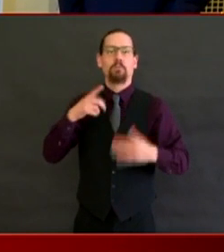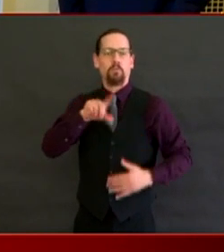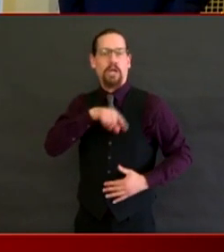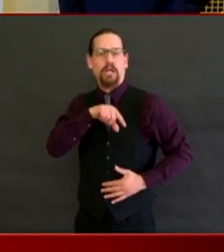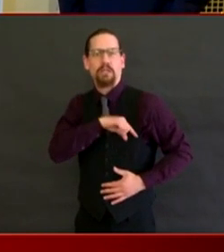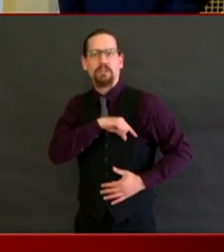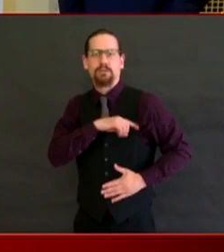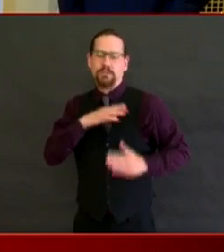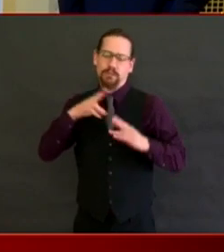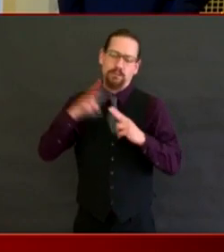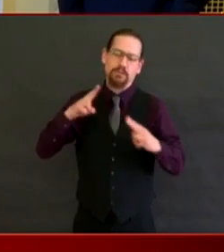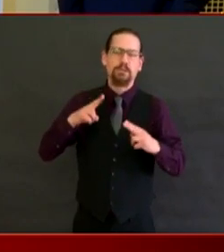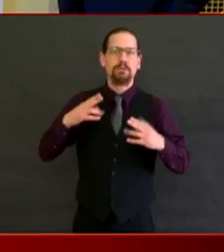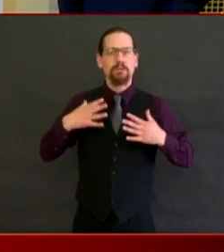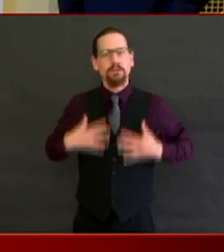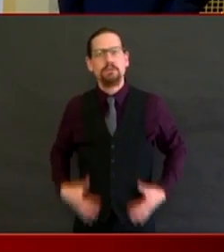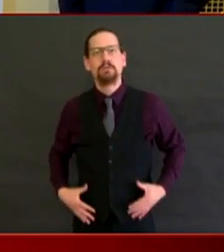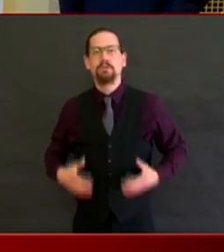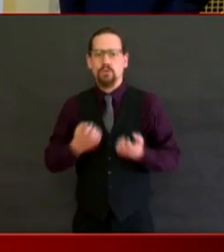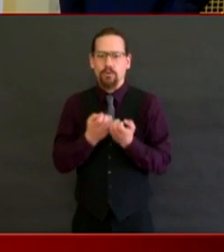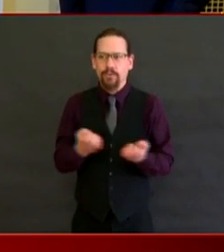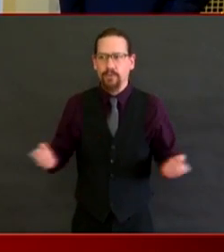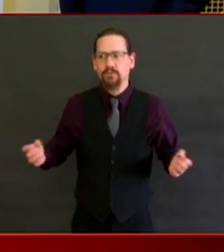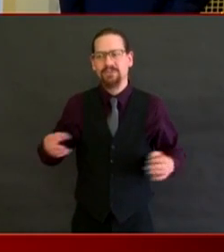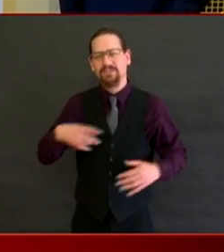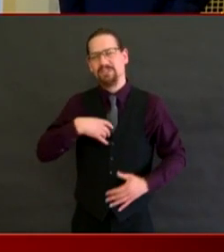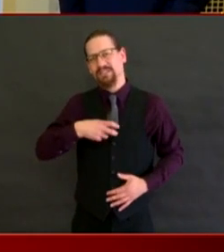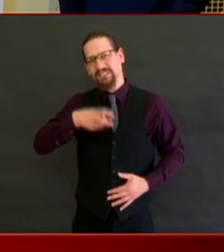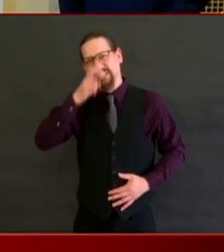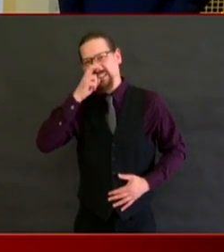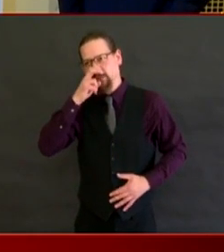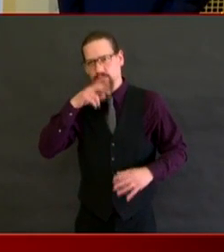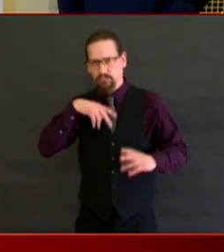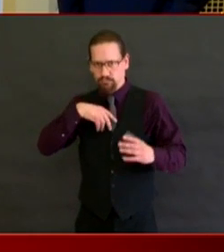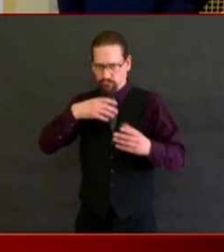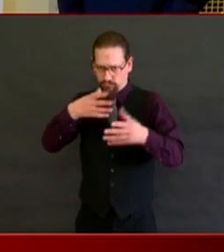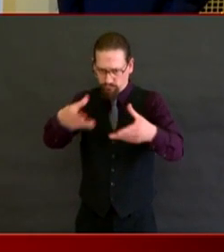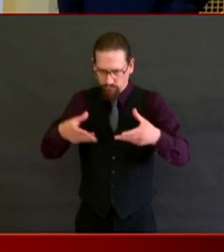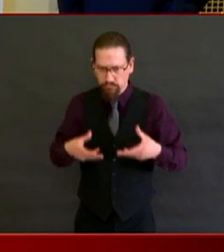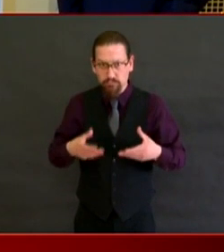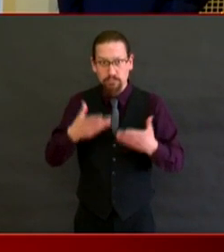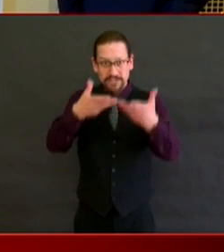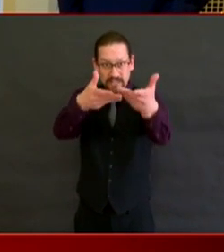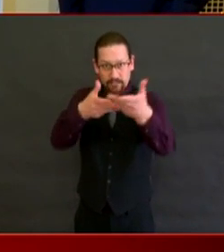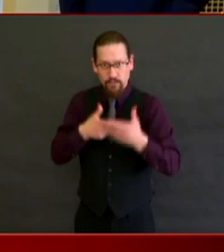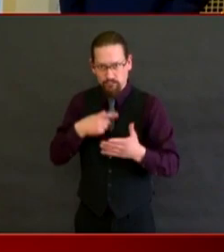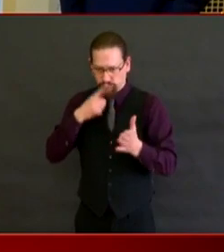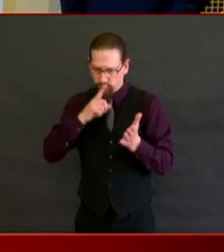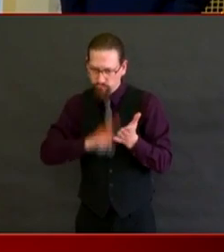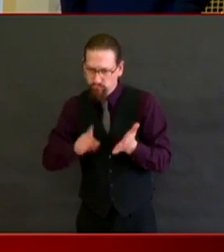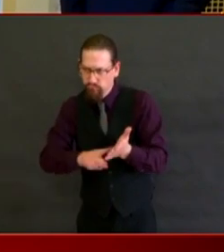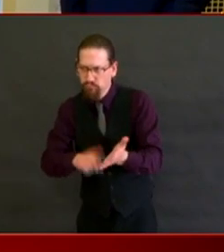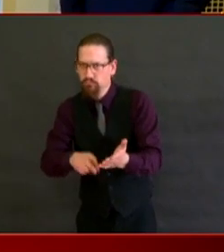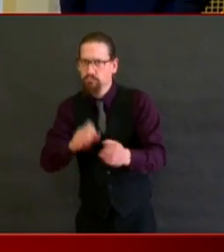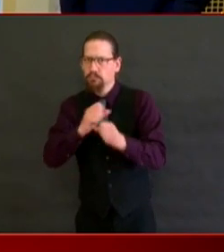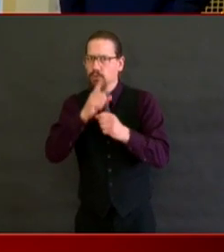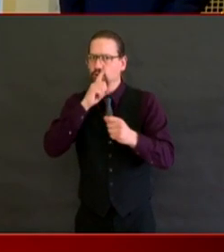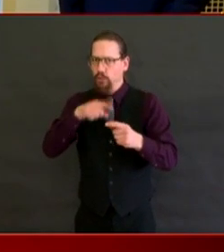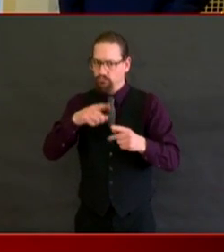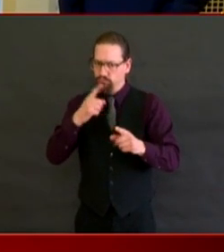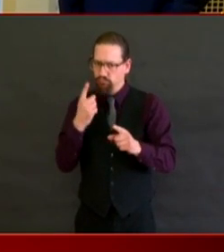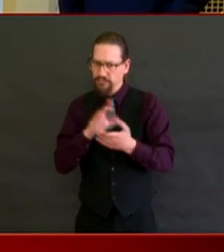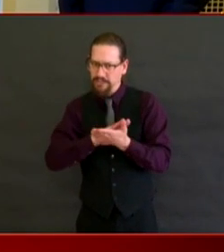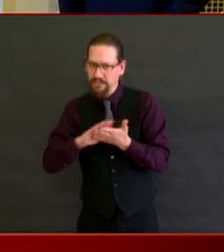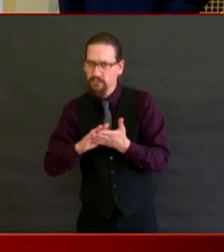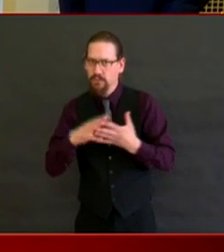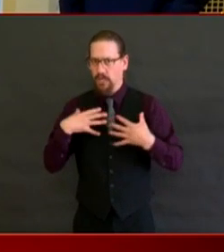system to check and make sure that everything is up to standards so that our healthcare providers are safe. But if anyone